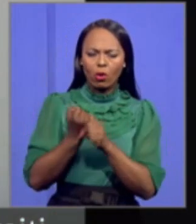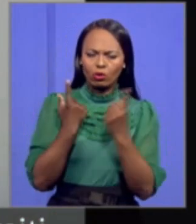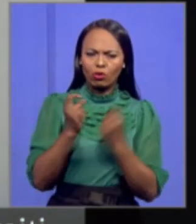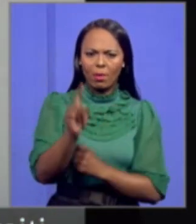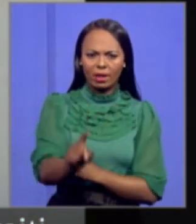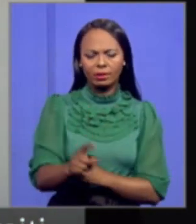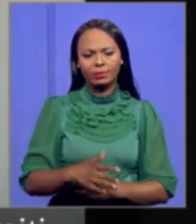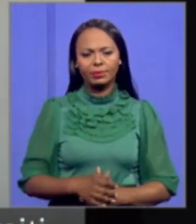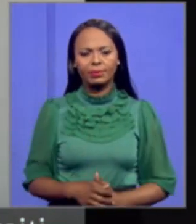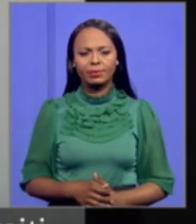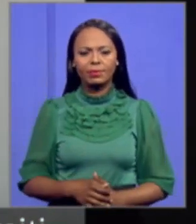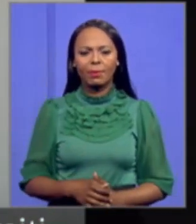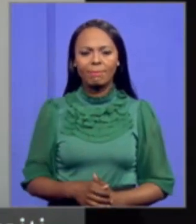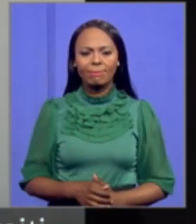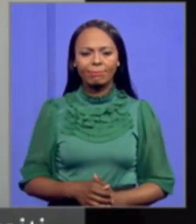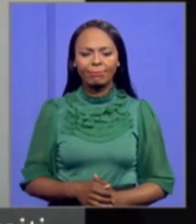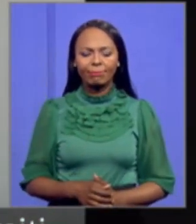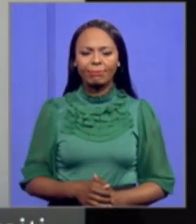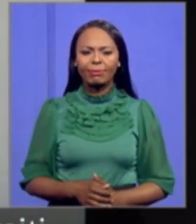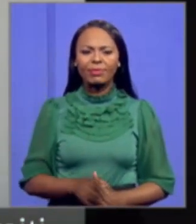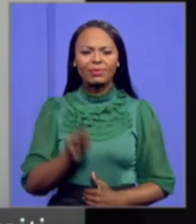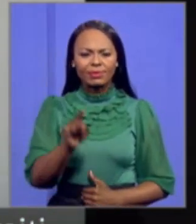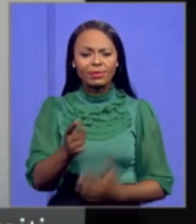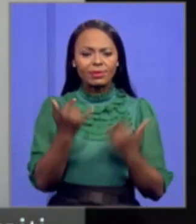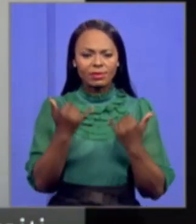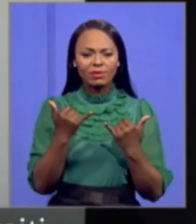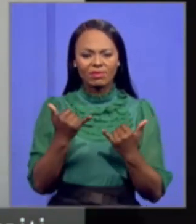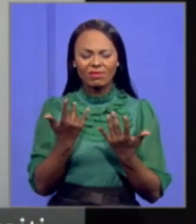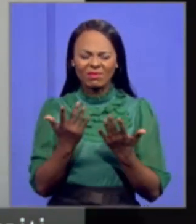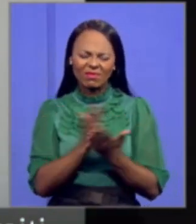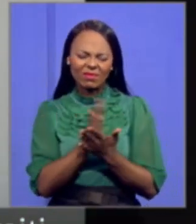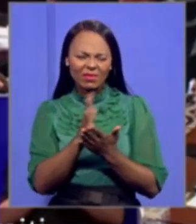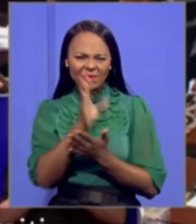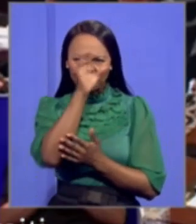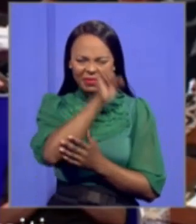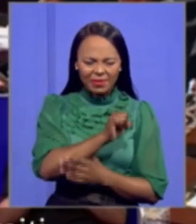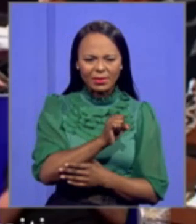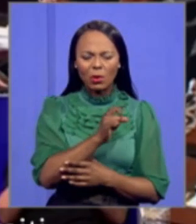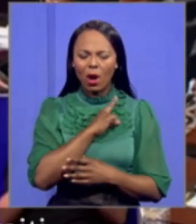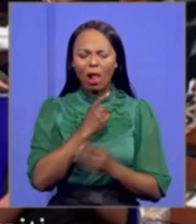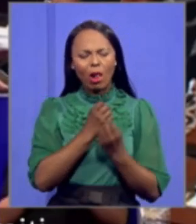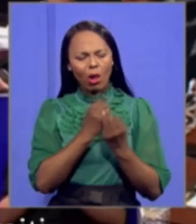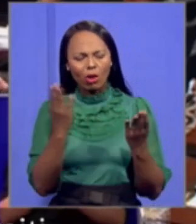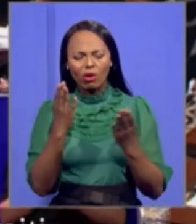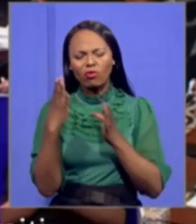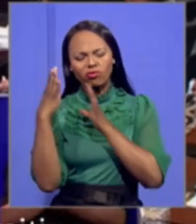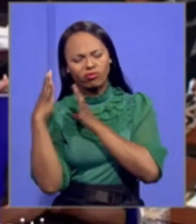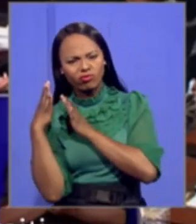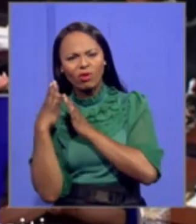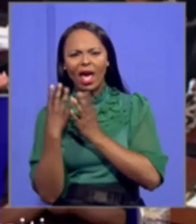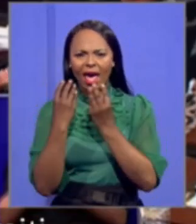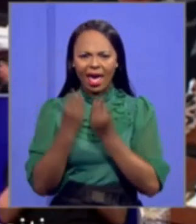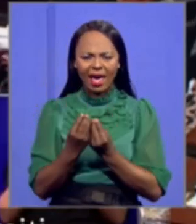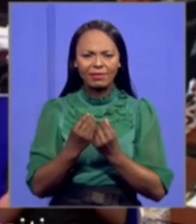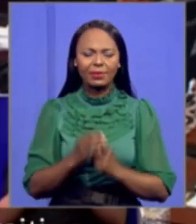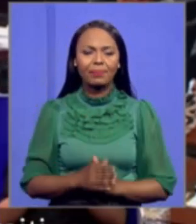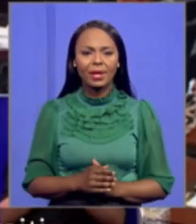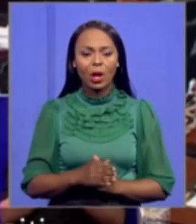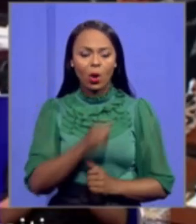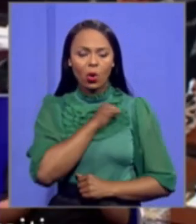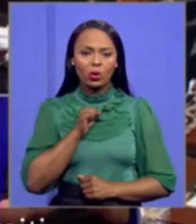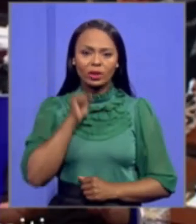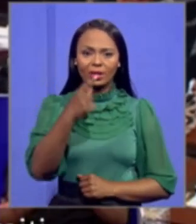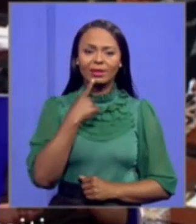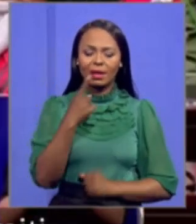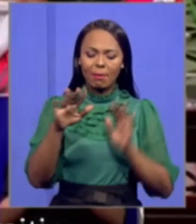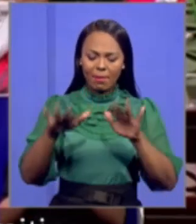So there is a lot of work that needs to be done. We're not underestimating it. There's a huge amount of work. Khosatu e re ho bohlokwa hore parlamente e tjhelle